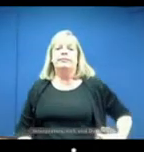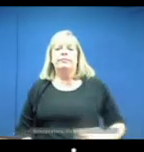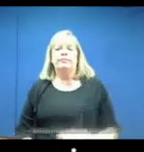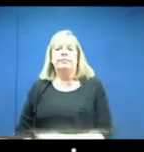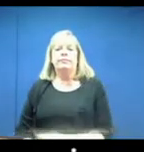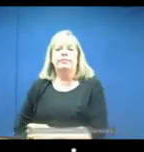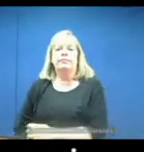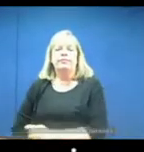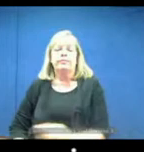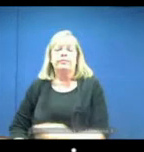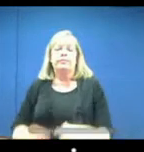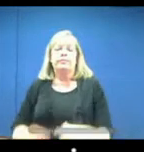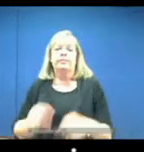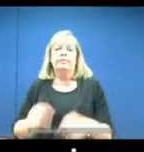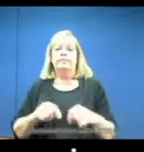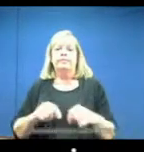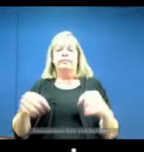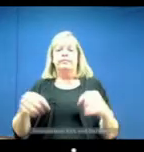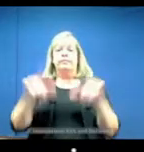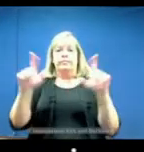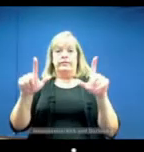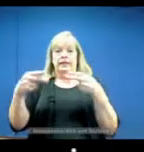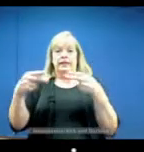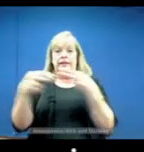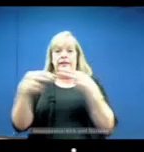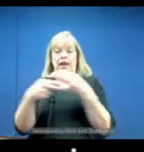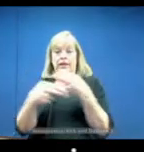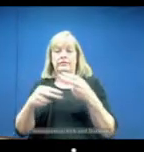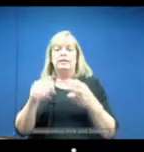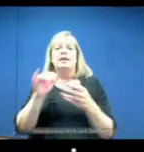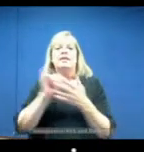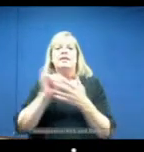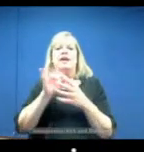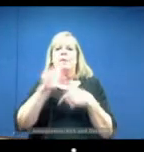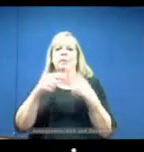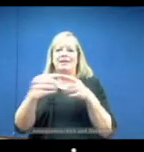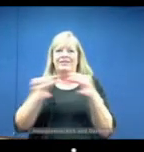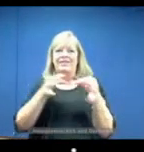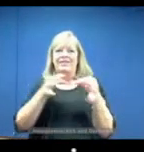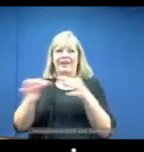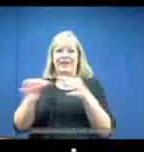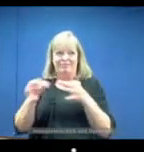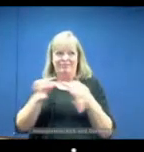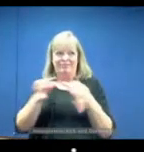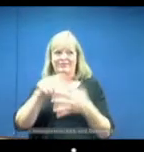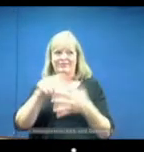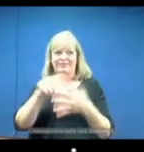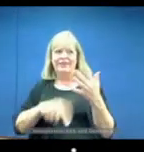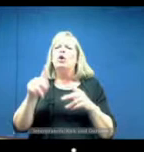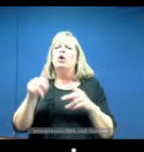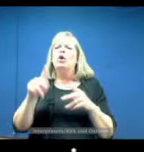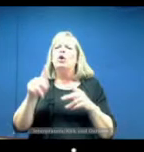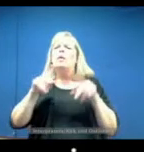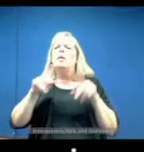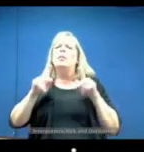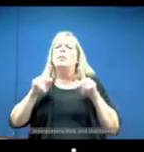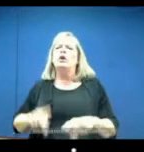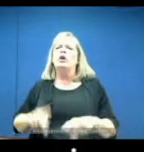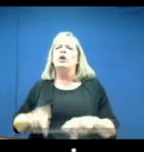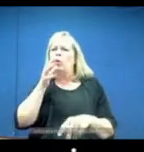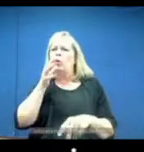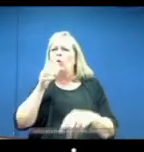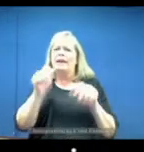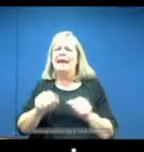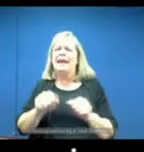to the next slide, which says define person eligible for release and